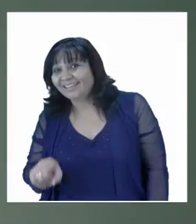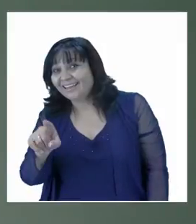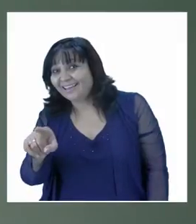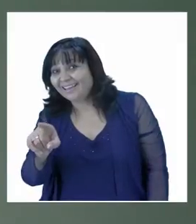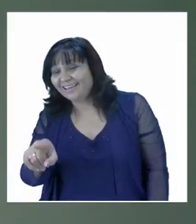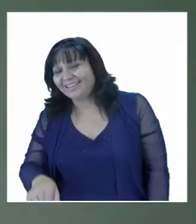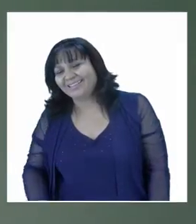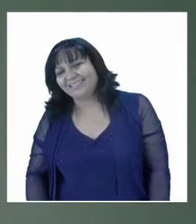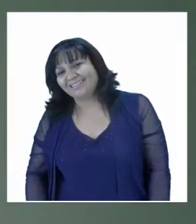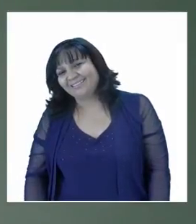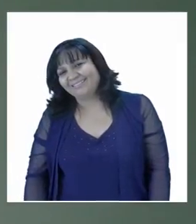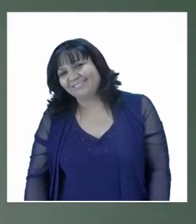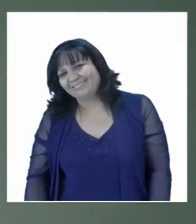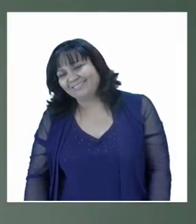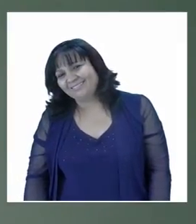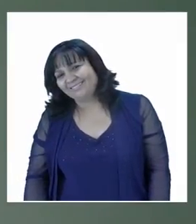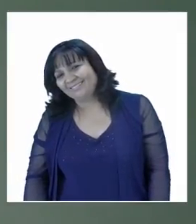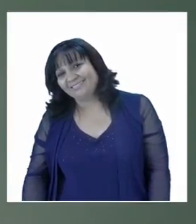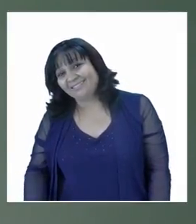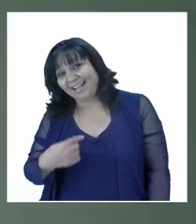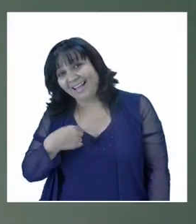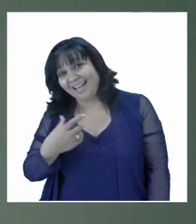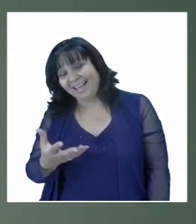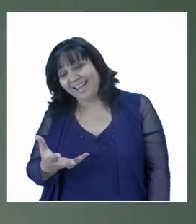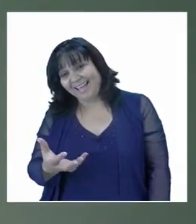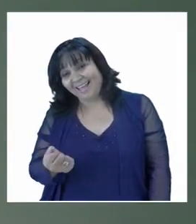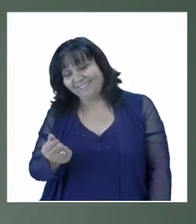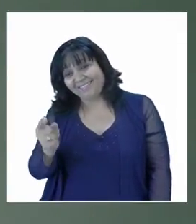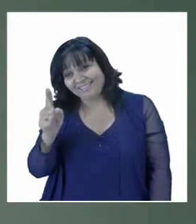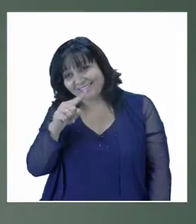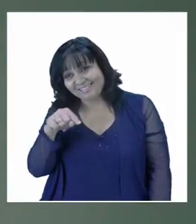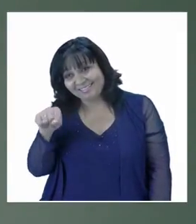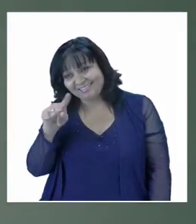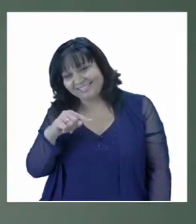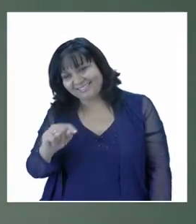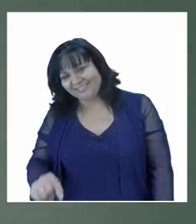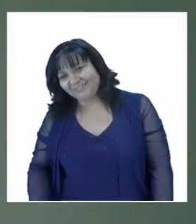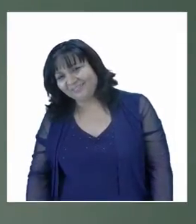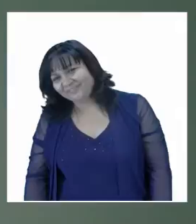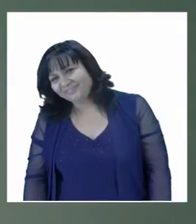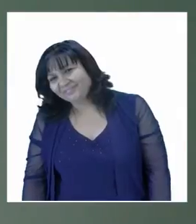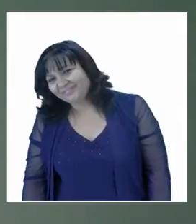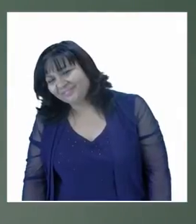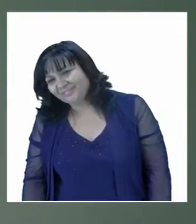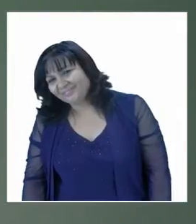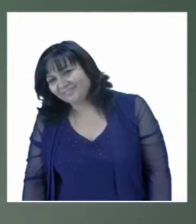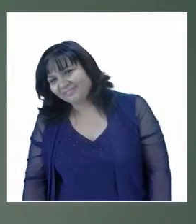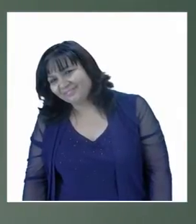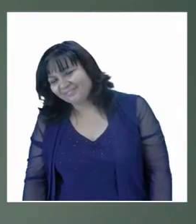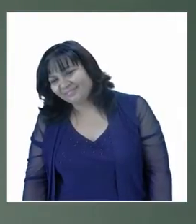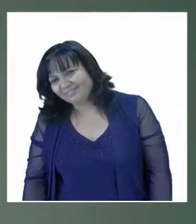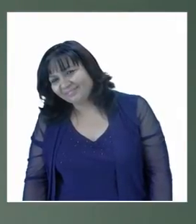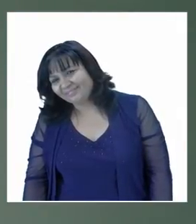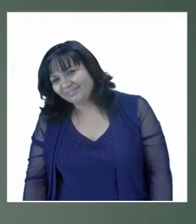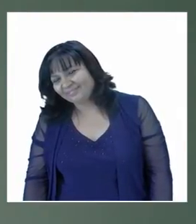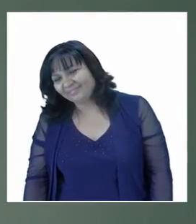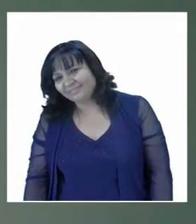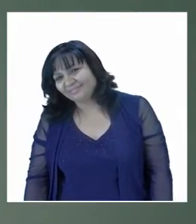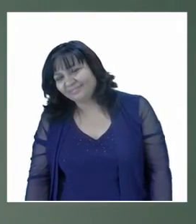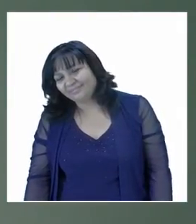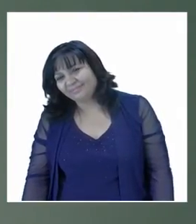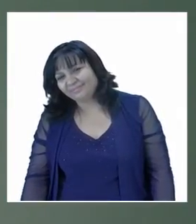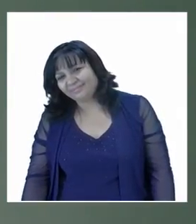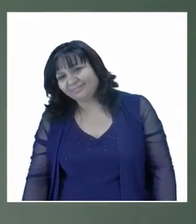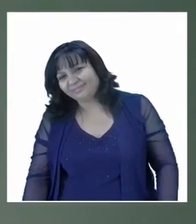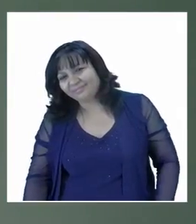are. So, I have many circles in my class. I also want you to find them so you